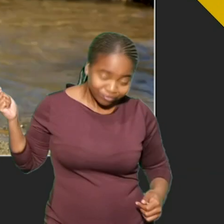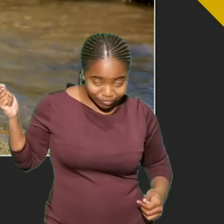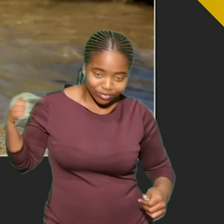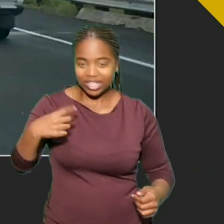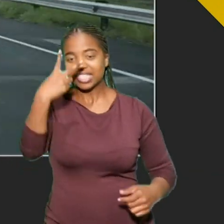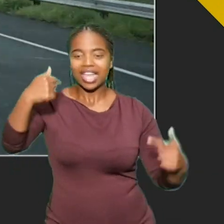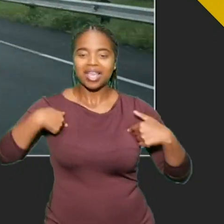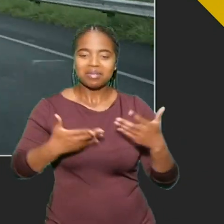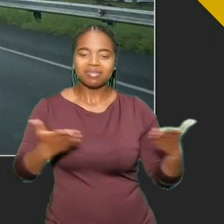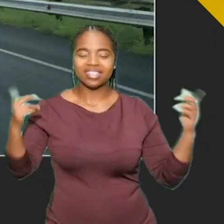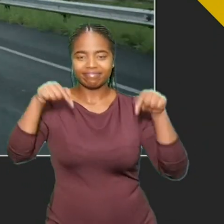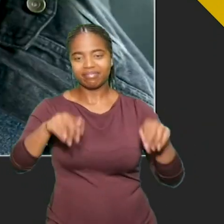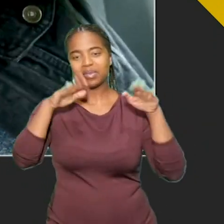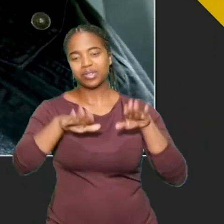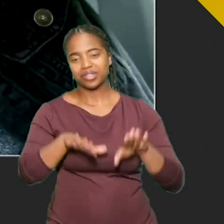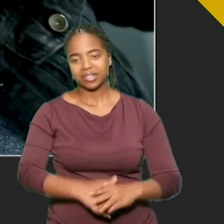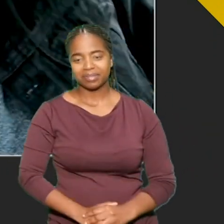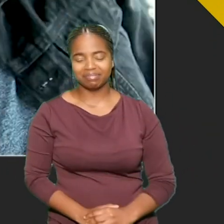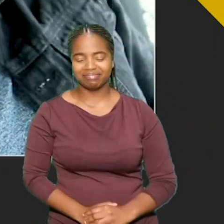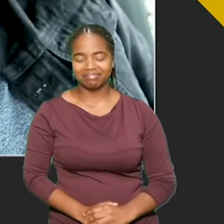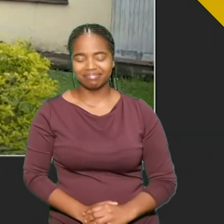I'm by the beach.